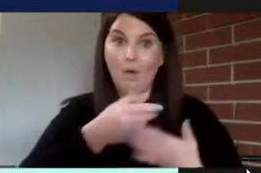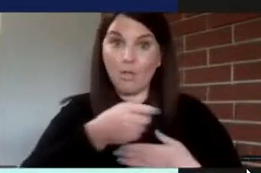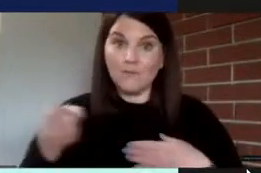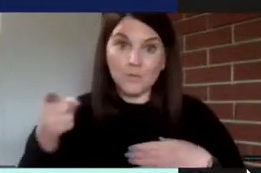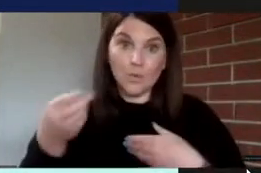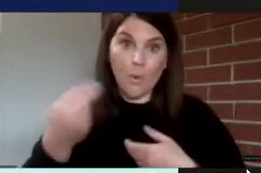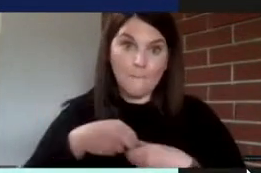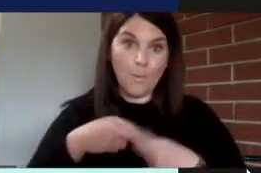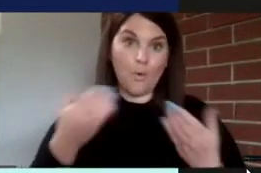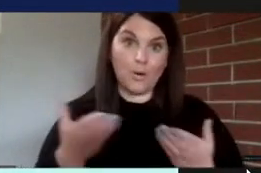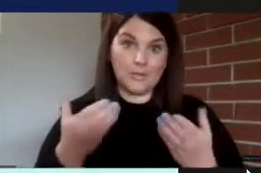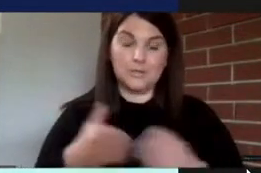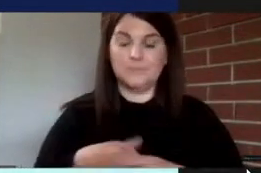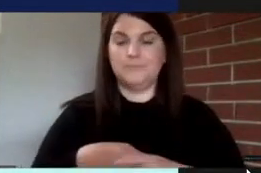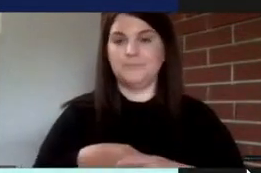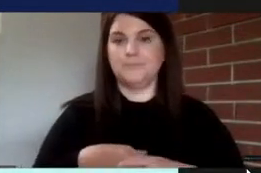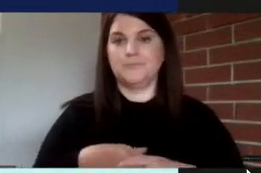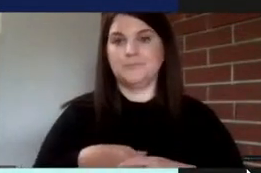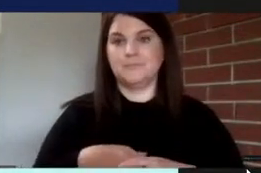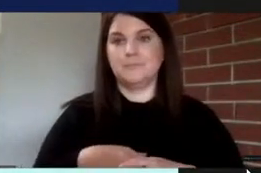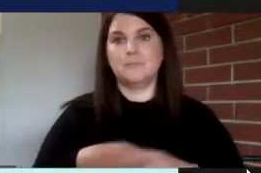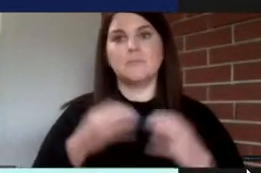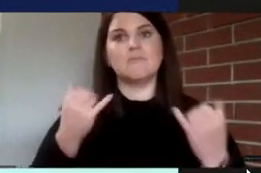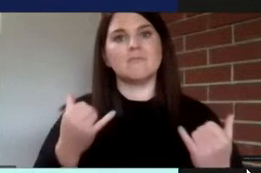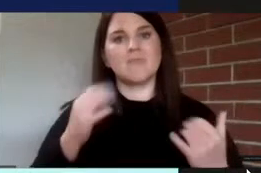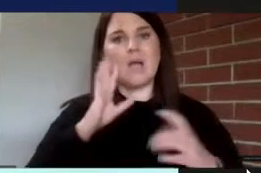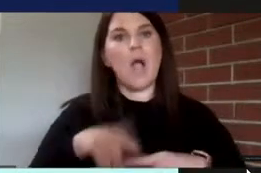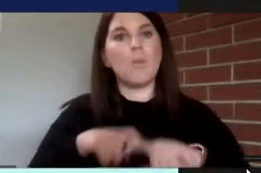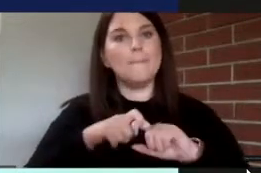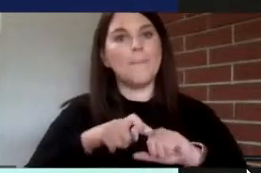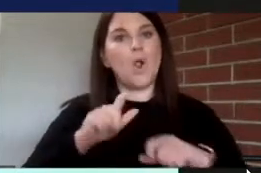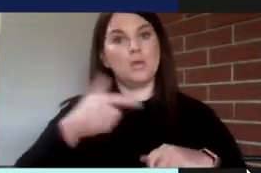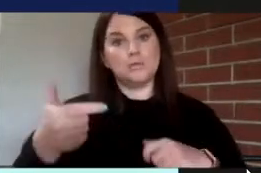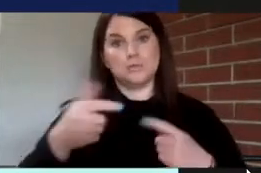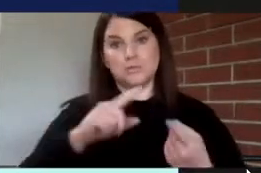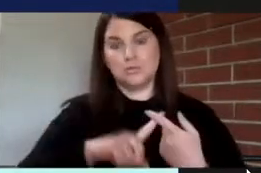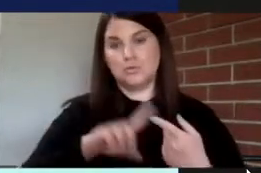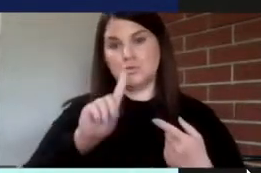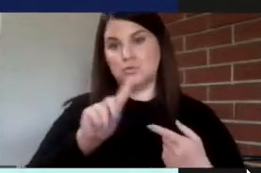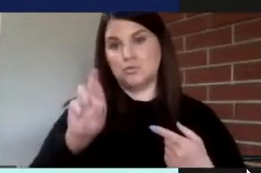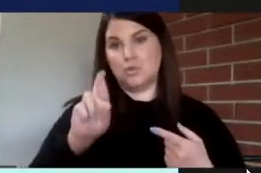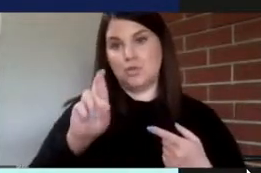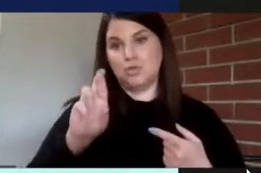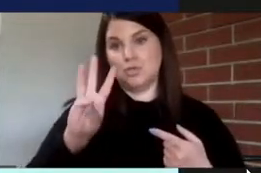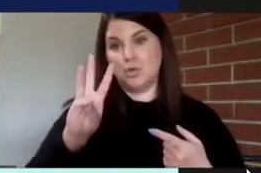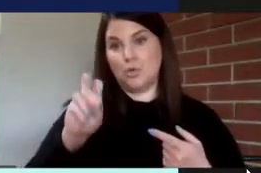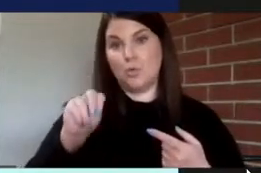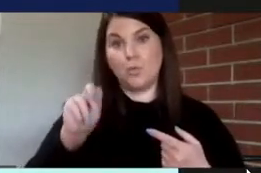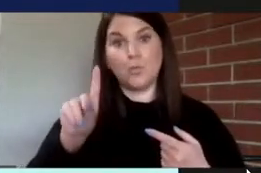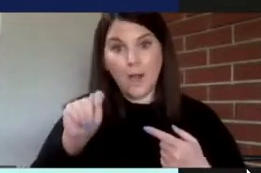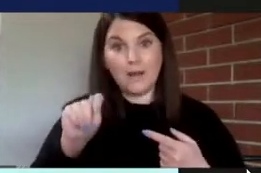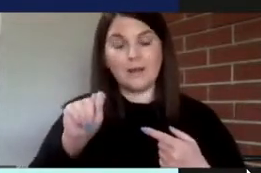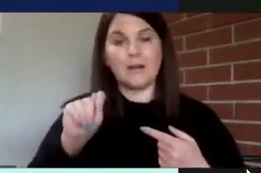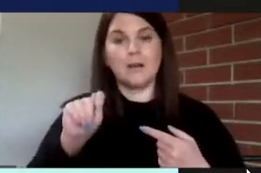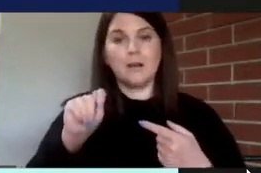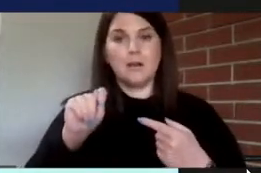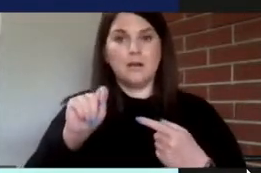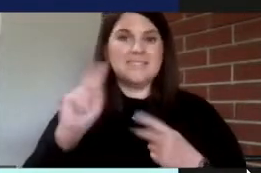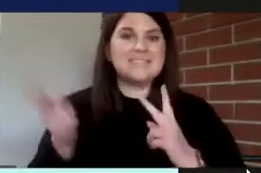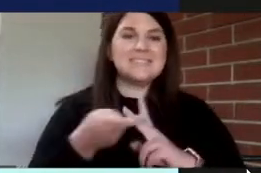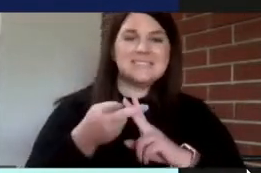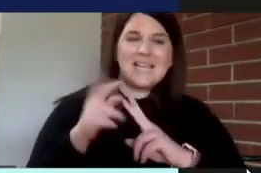Thank you. At this point, I'll pause and pass it to Dr. Wendt to a second roll call,